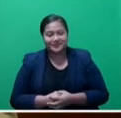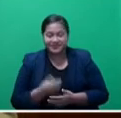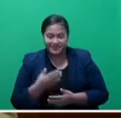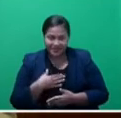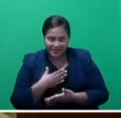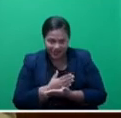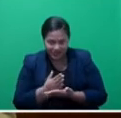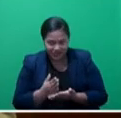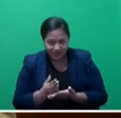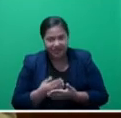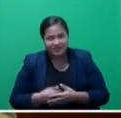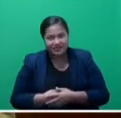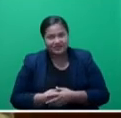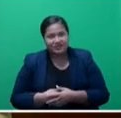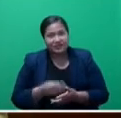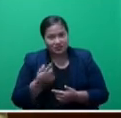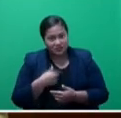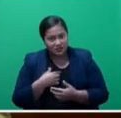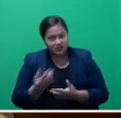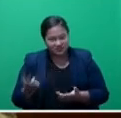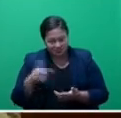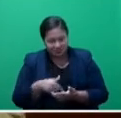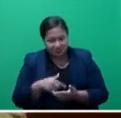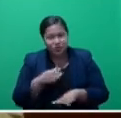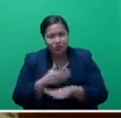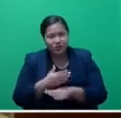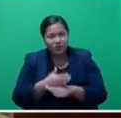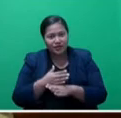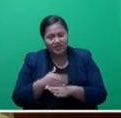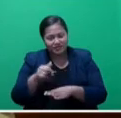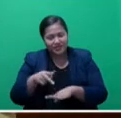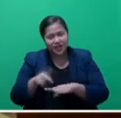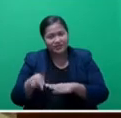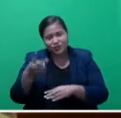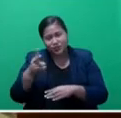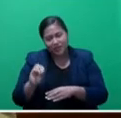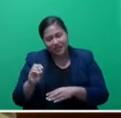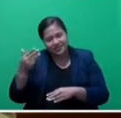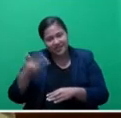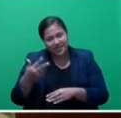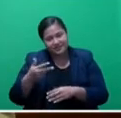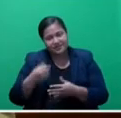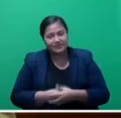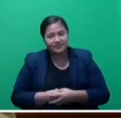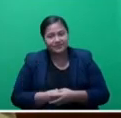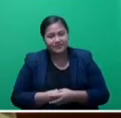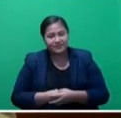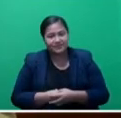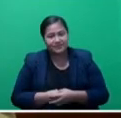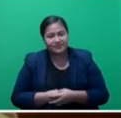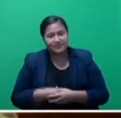be inducted into politics under his able leadership in 2018. And I wish to dedicate my life in